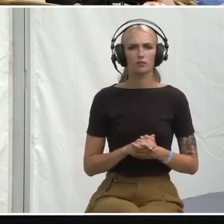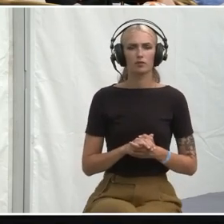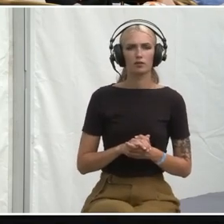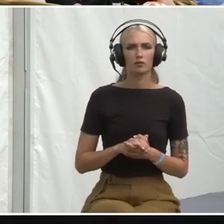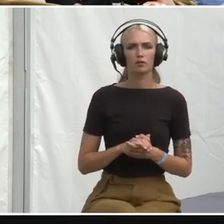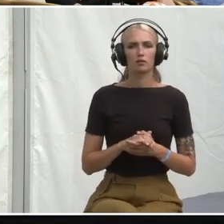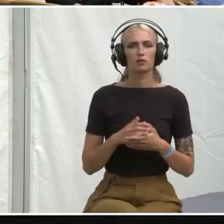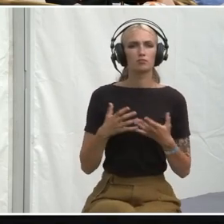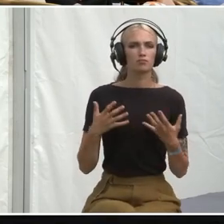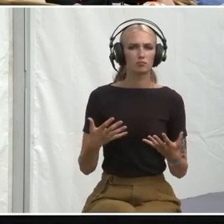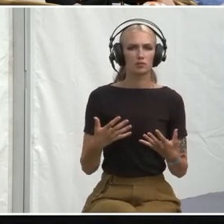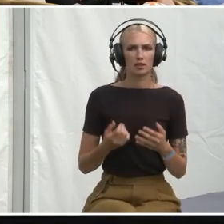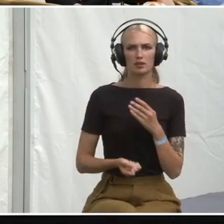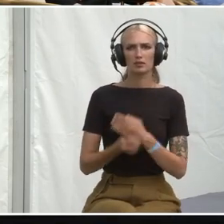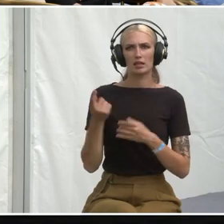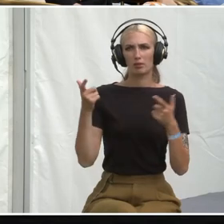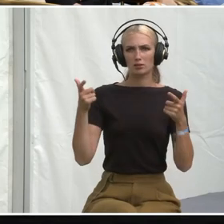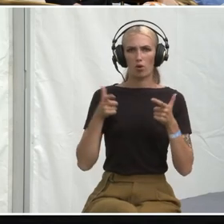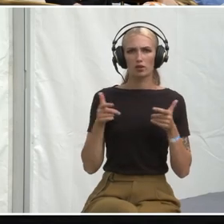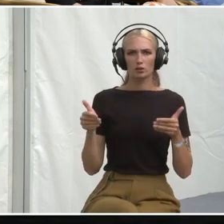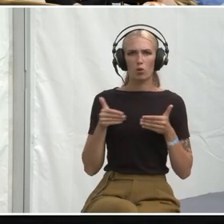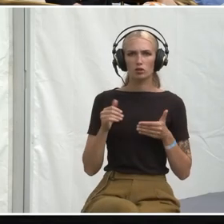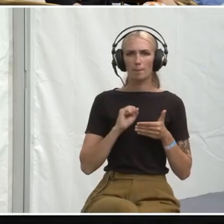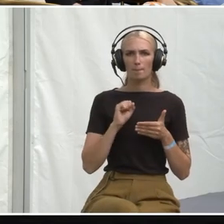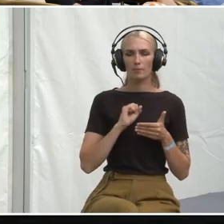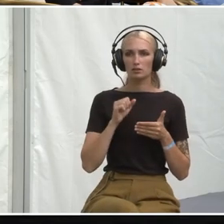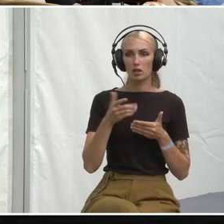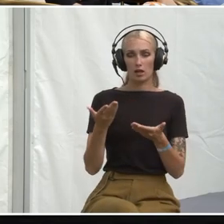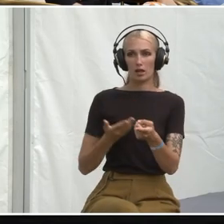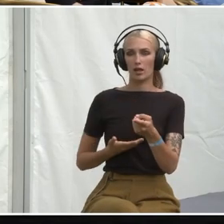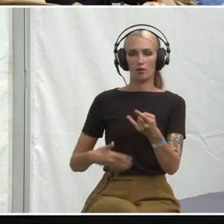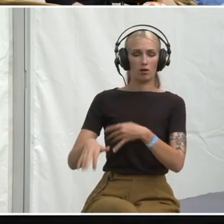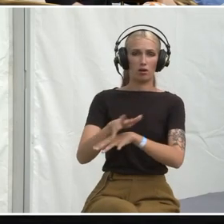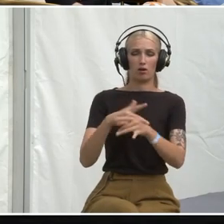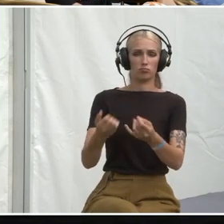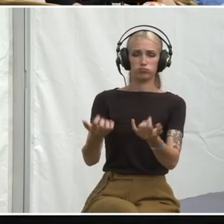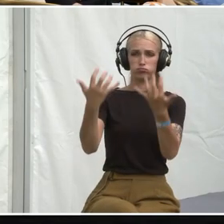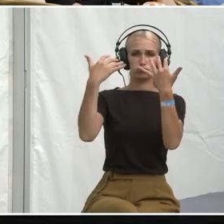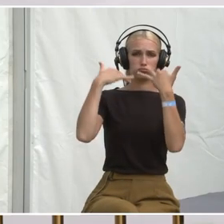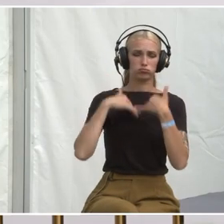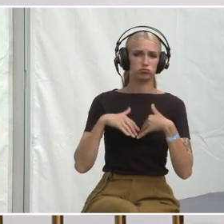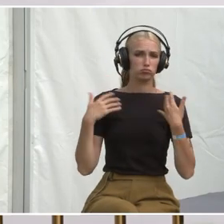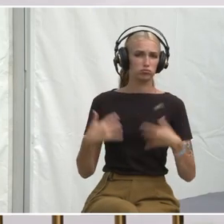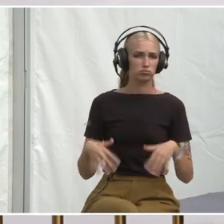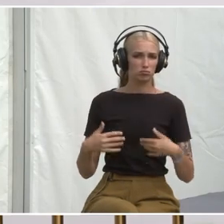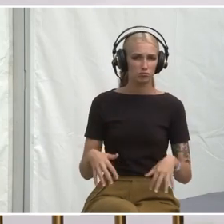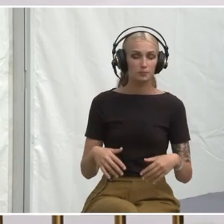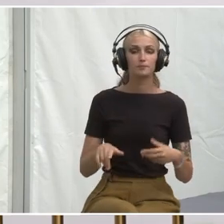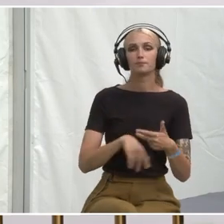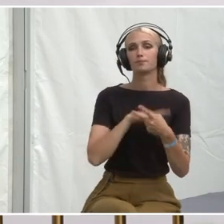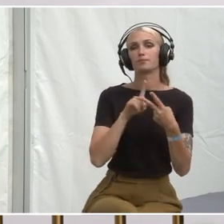Yeah, and isolate you because it's overwhelming, as you say. The other thing is, she talked about